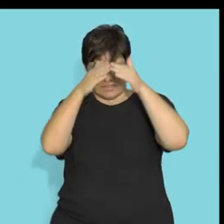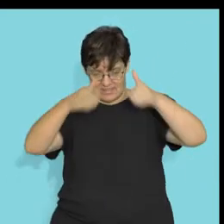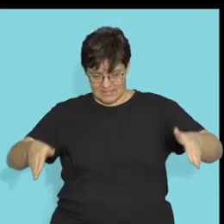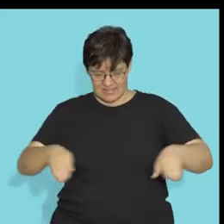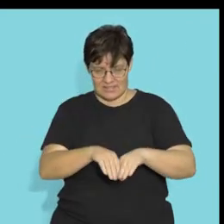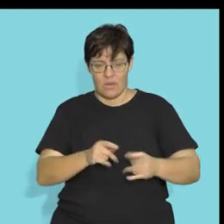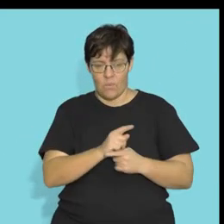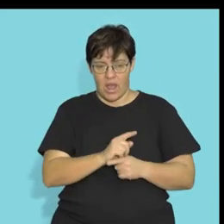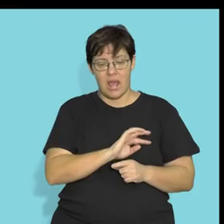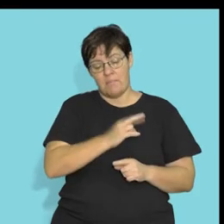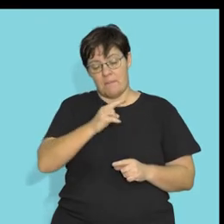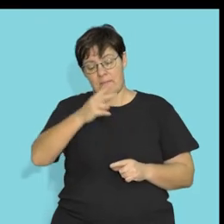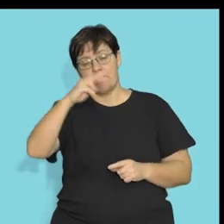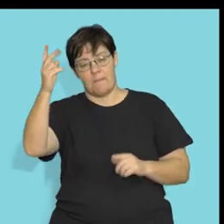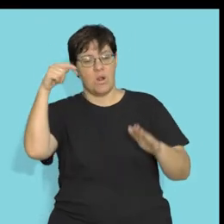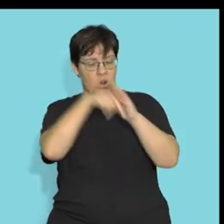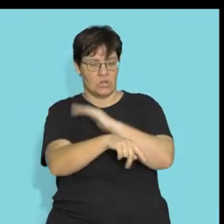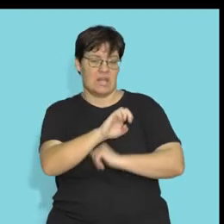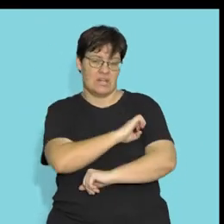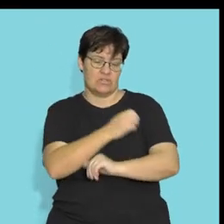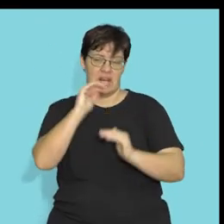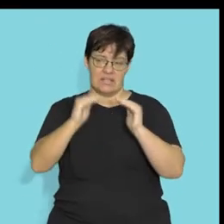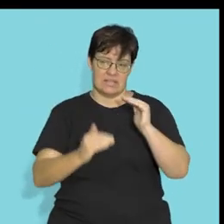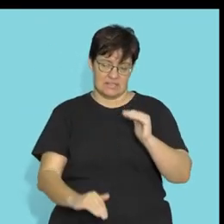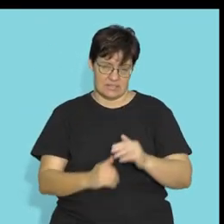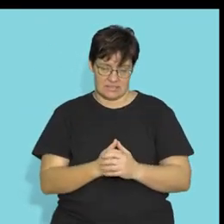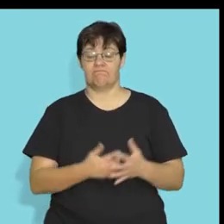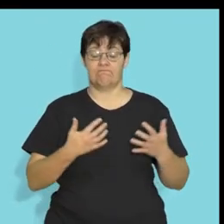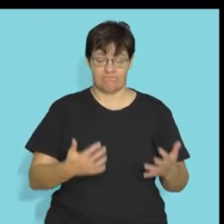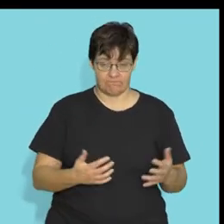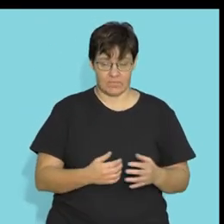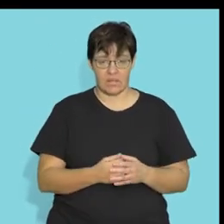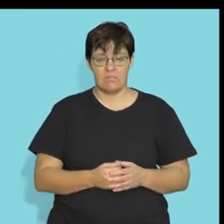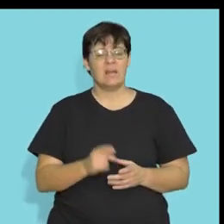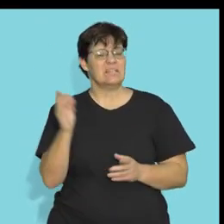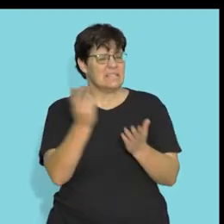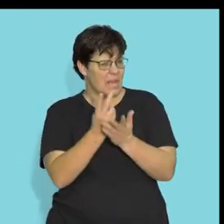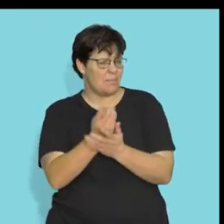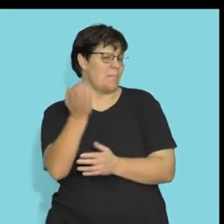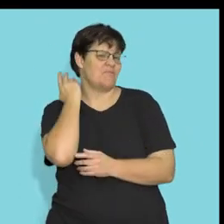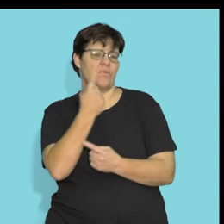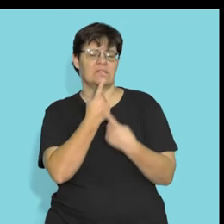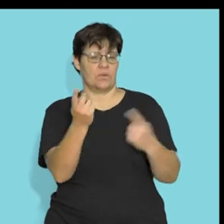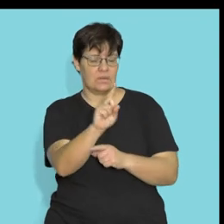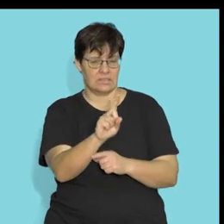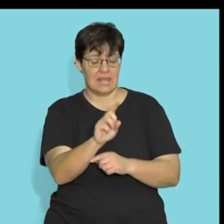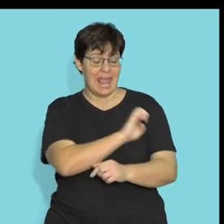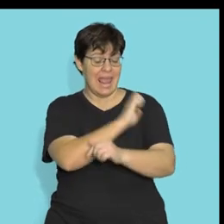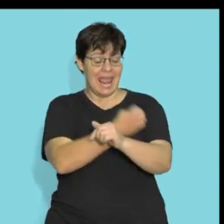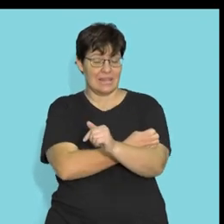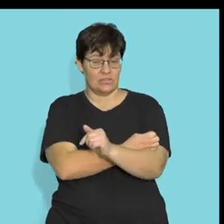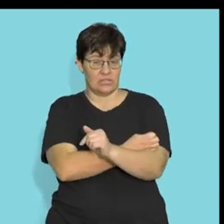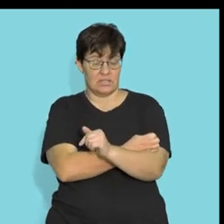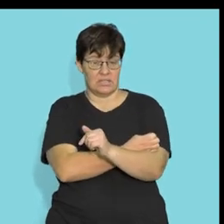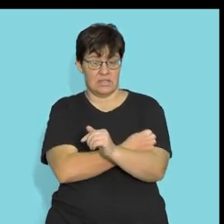upon transfer from one trophic level to the next. So guys, as I mentioned, when we look at the energy